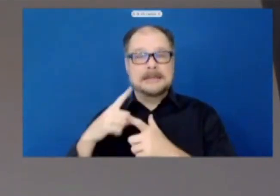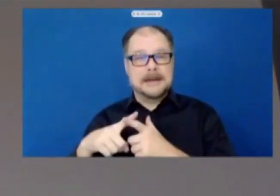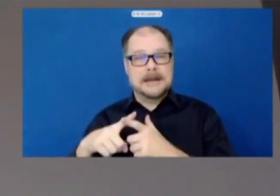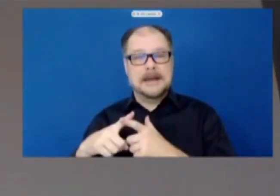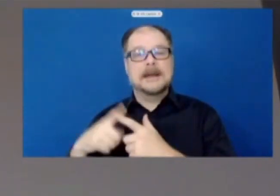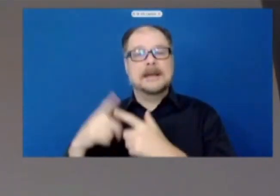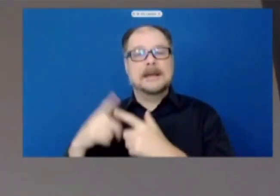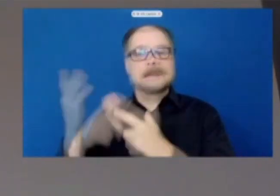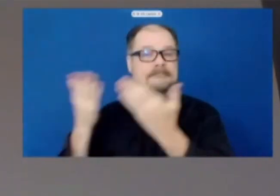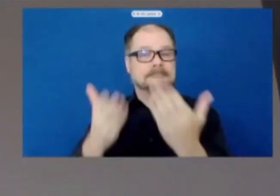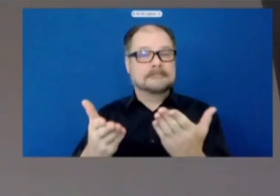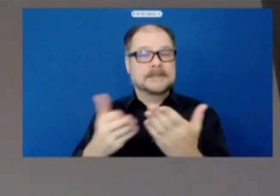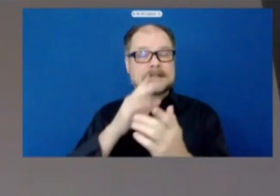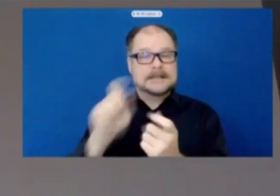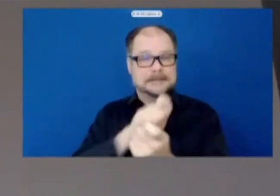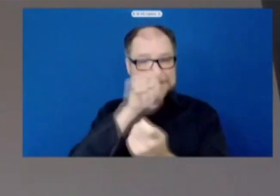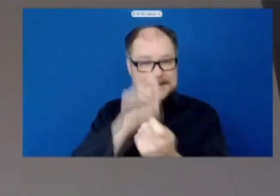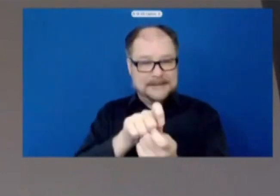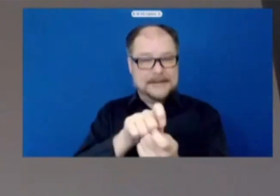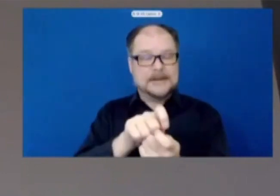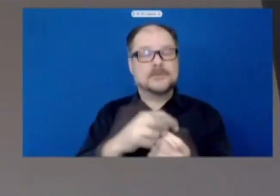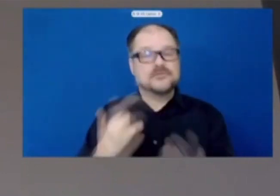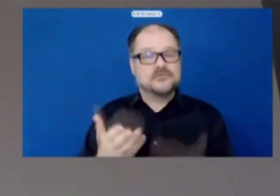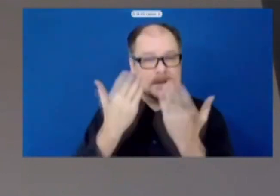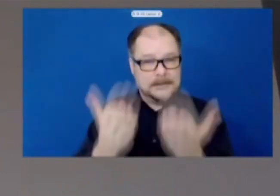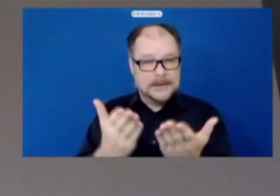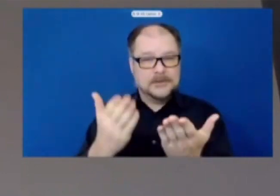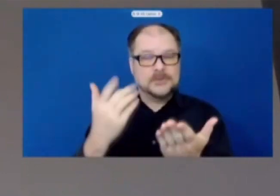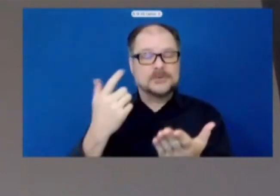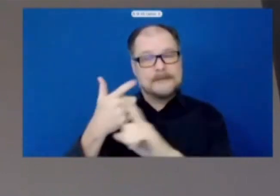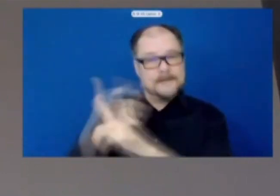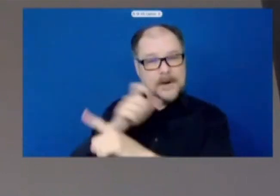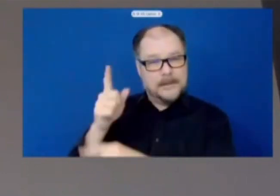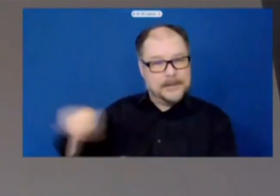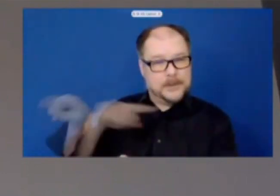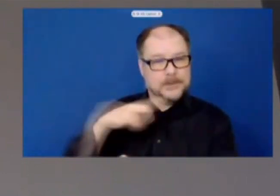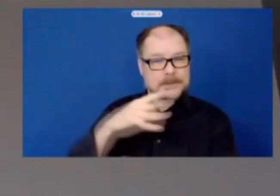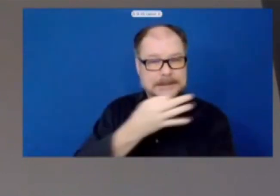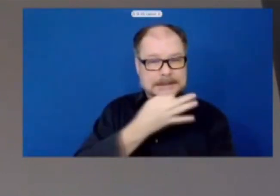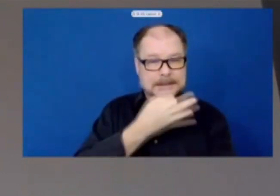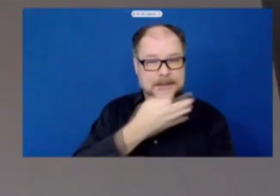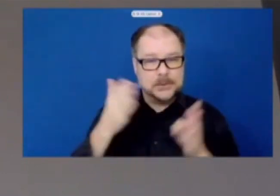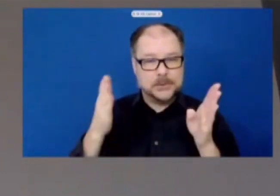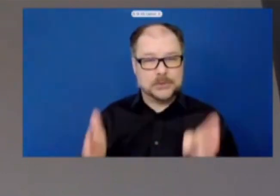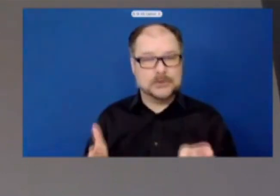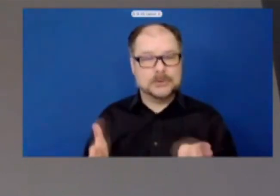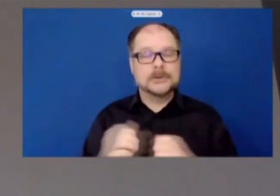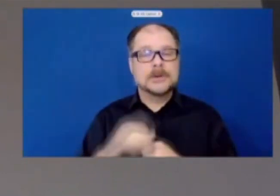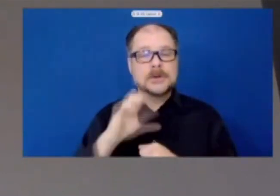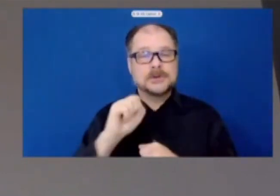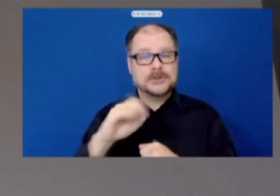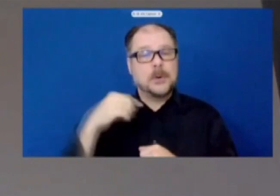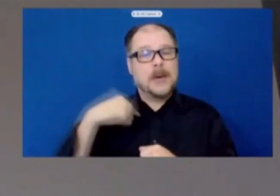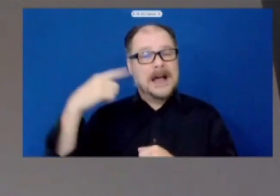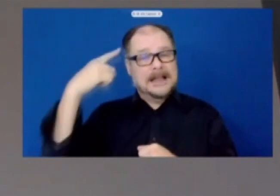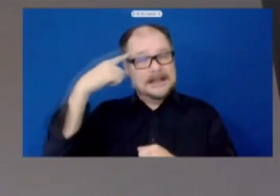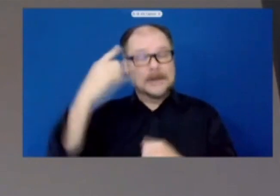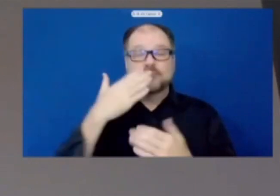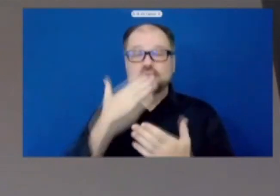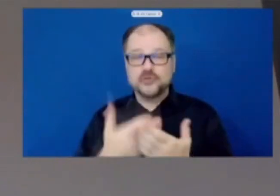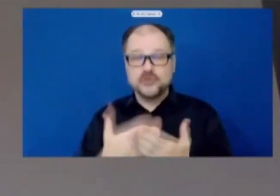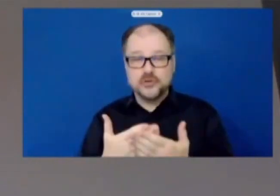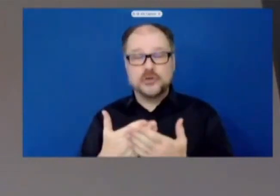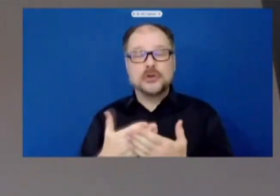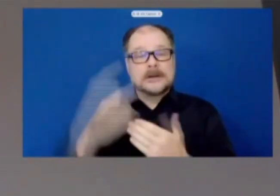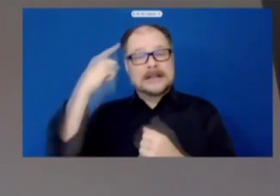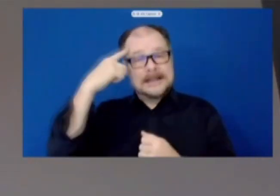on how we move forward with this vaccine. So it's erring on the side of safety, and I don't think anyone can argue